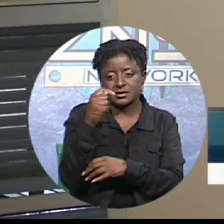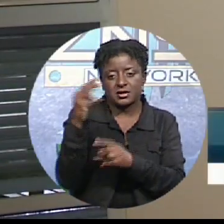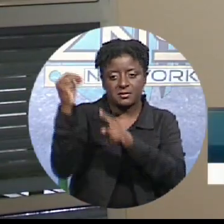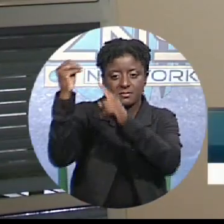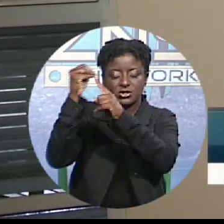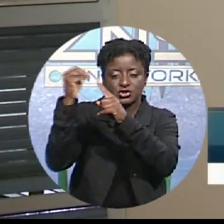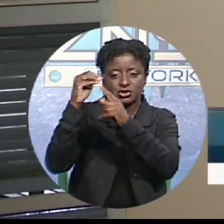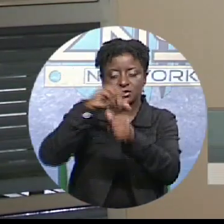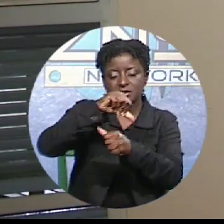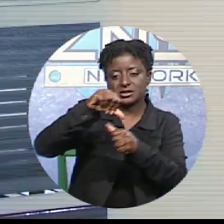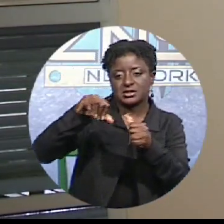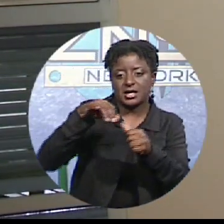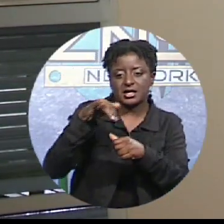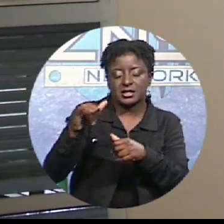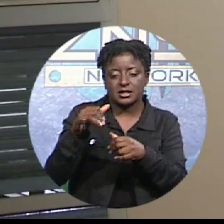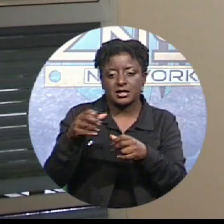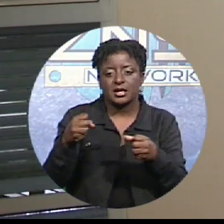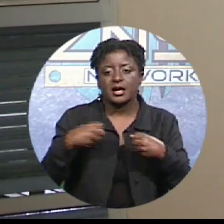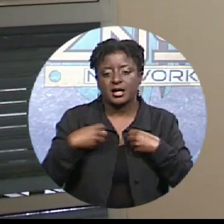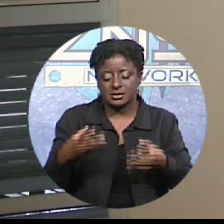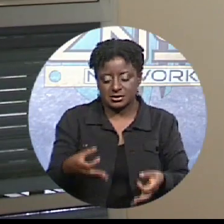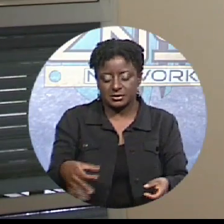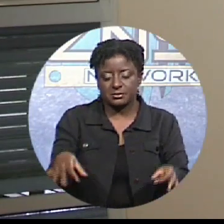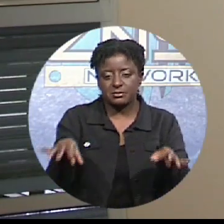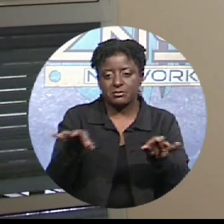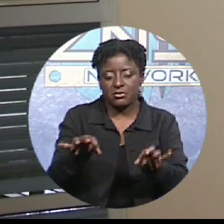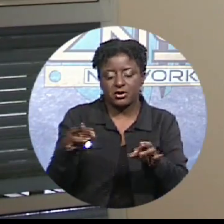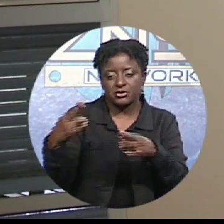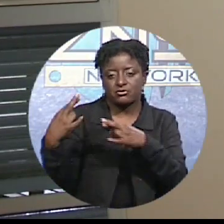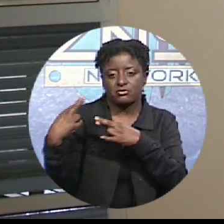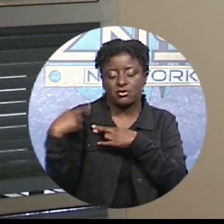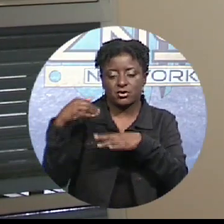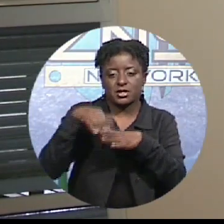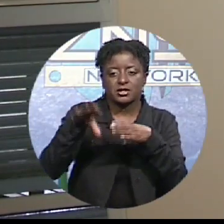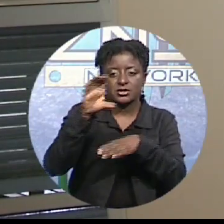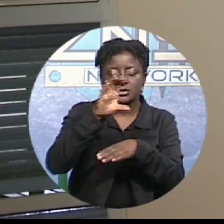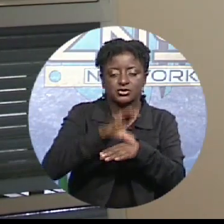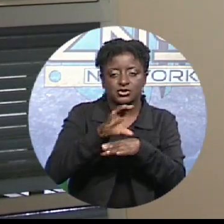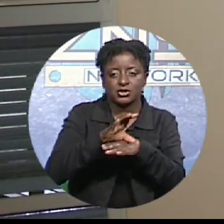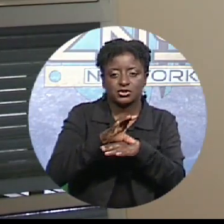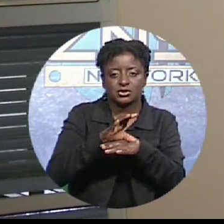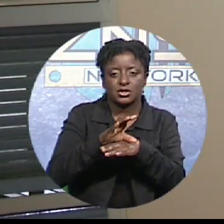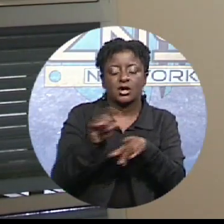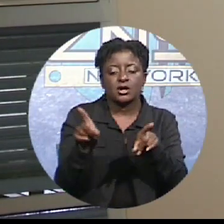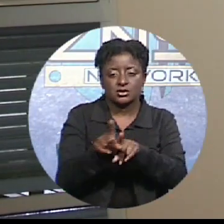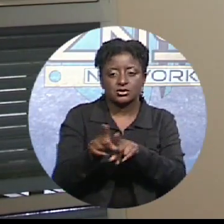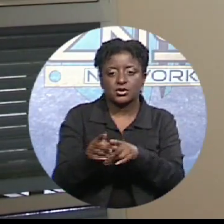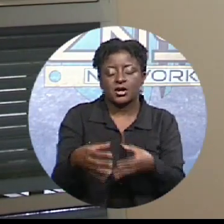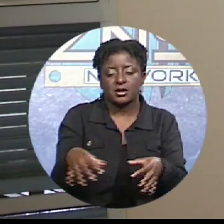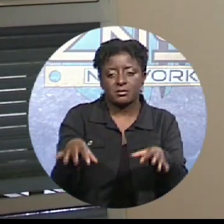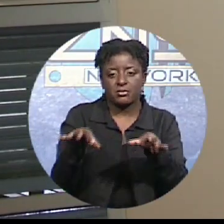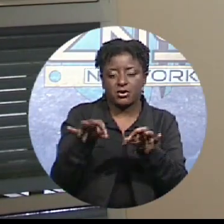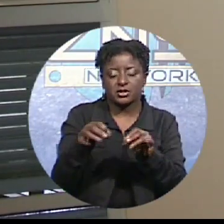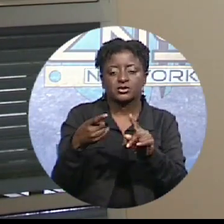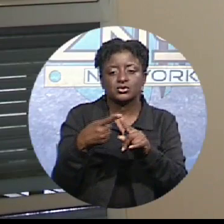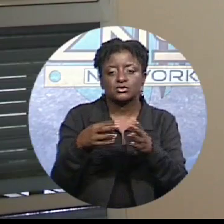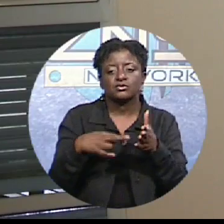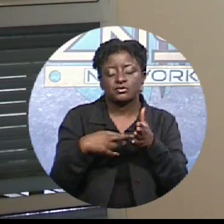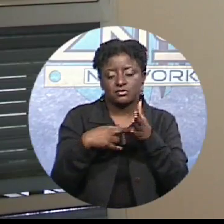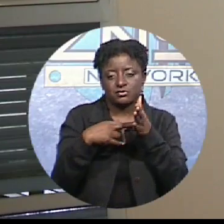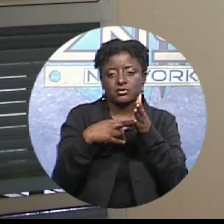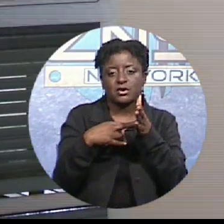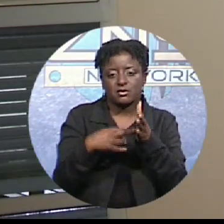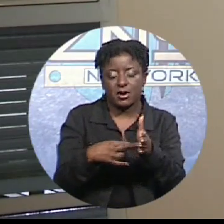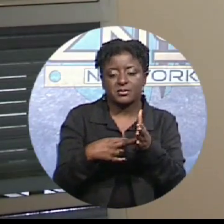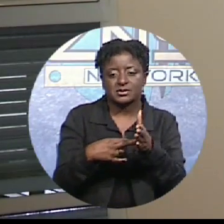vital role in the Church, and so I thought it was also important and the nuncio, the personal representative of the Pope, would be here